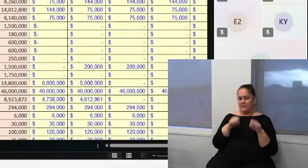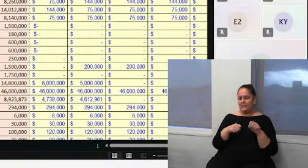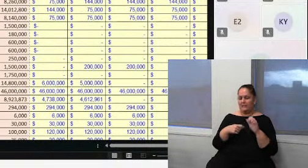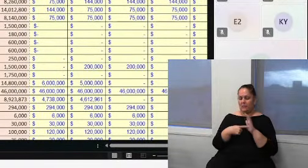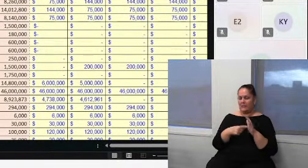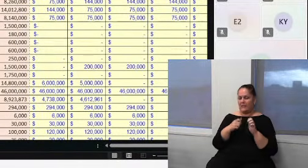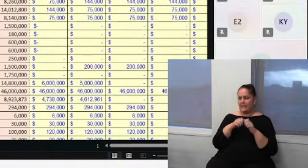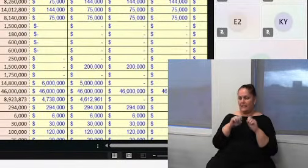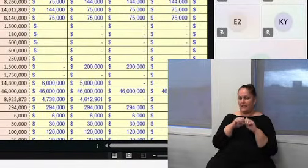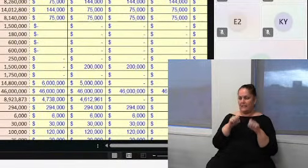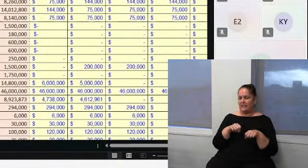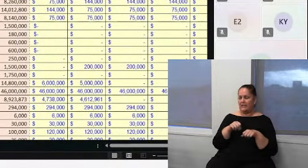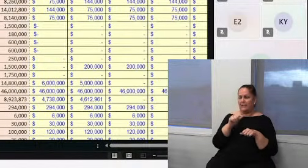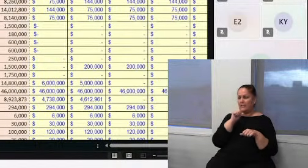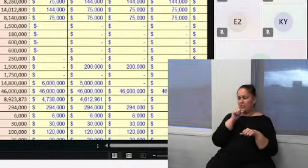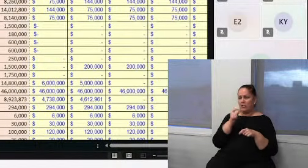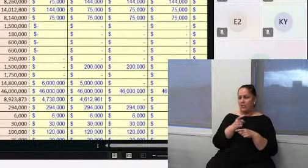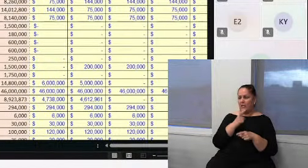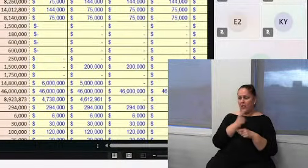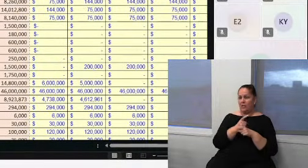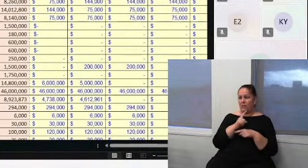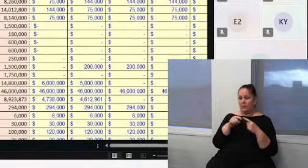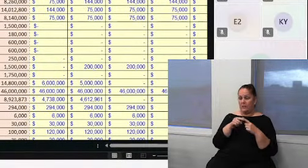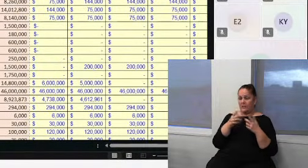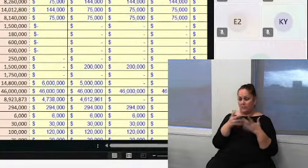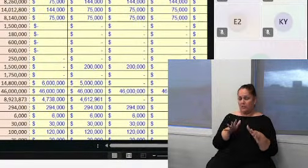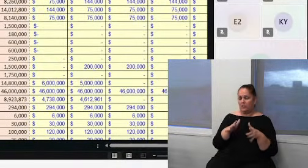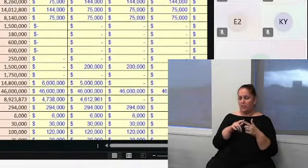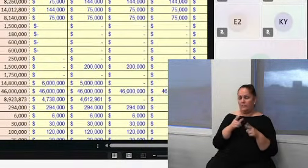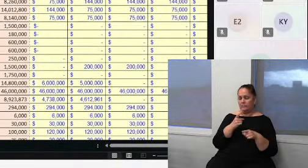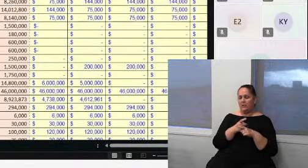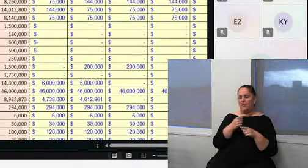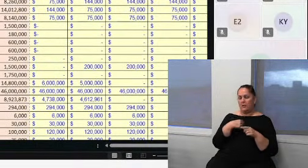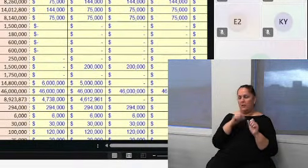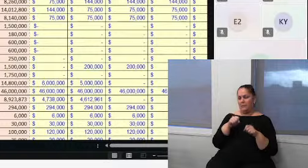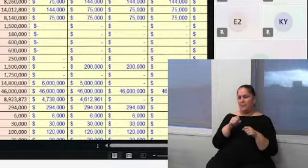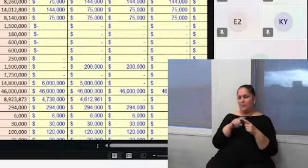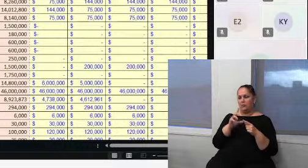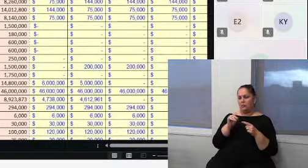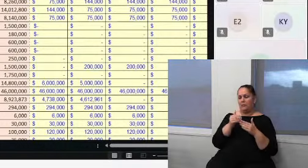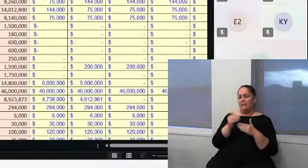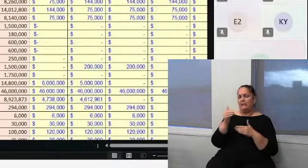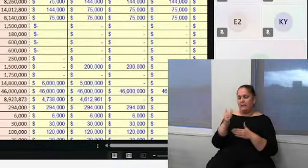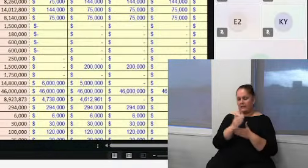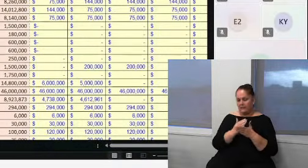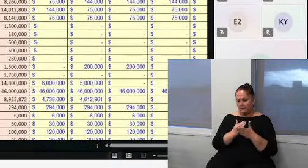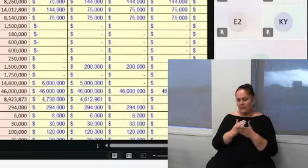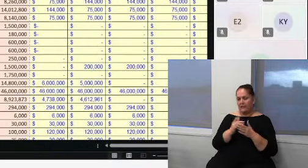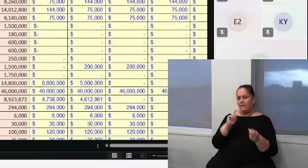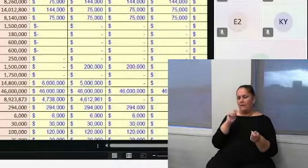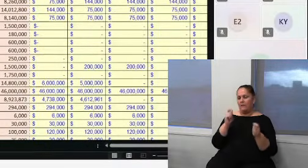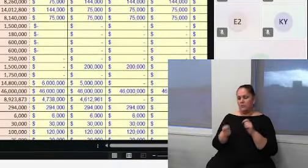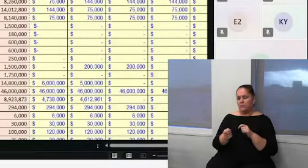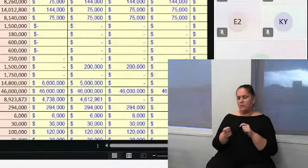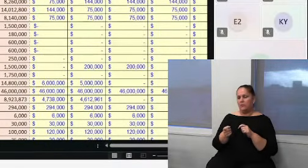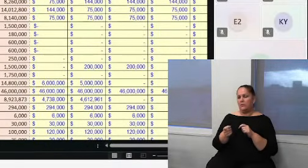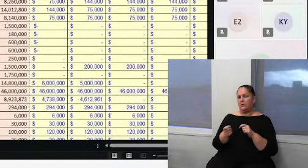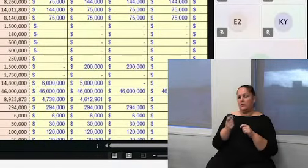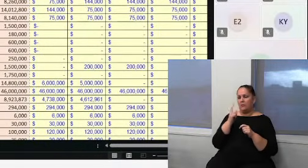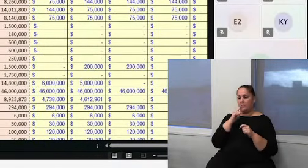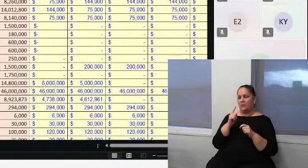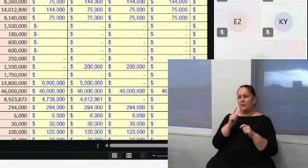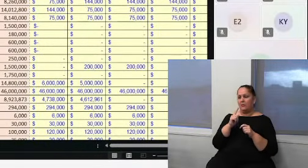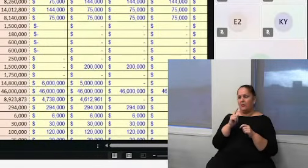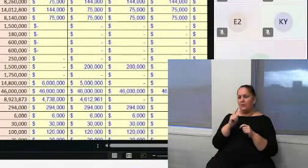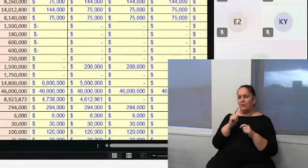electrical system represented in the system is not accurate. Once that's done, you are correct. We'll be able to then do the next phase of evolution